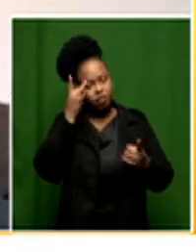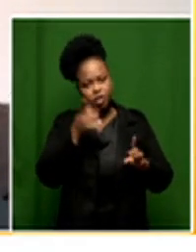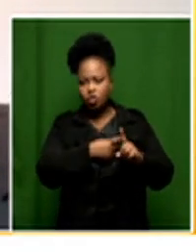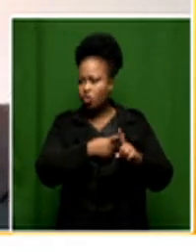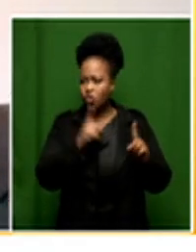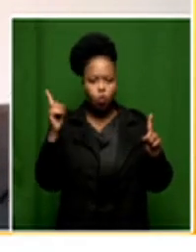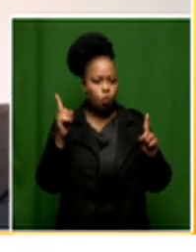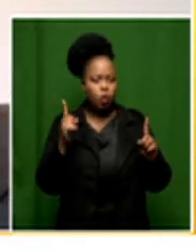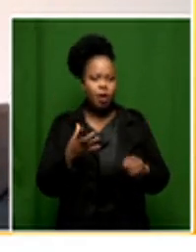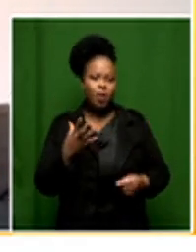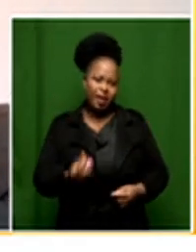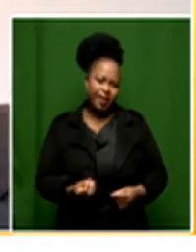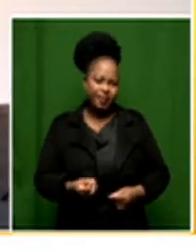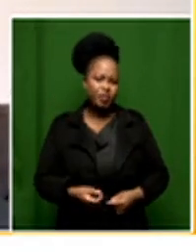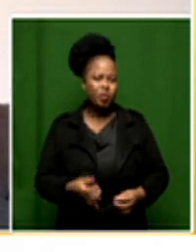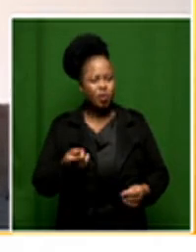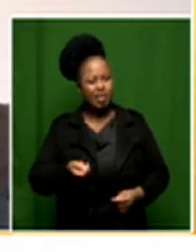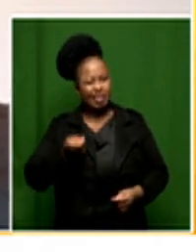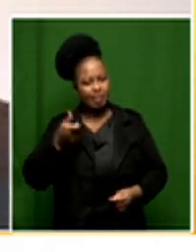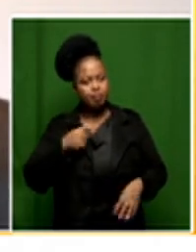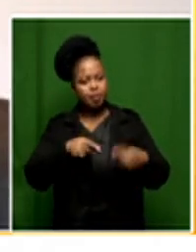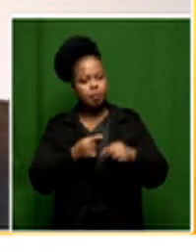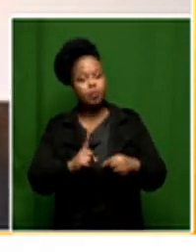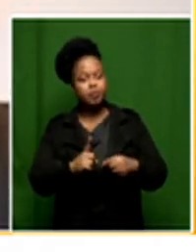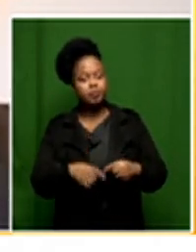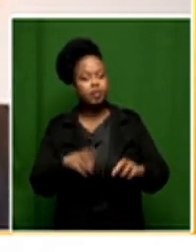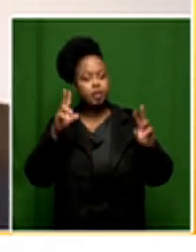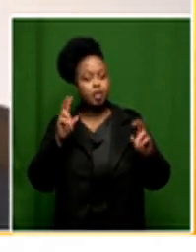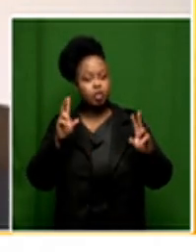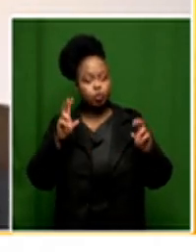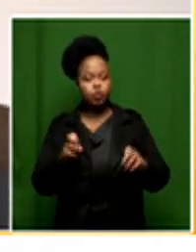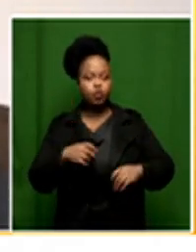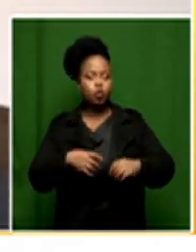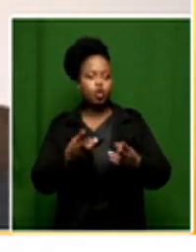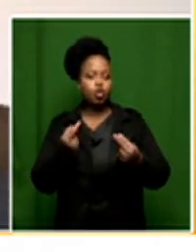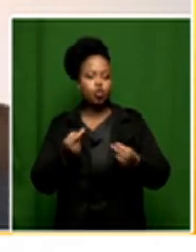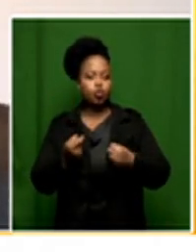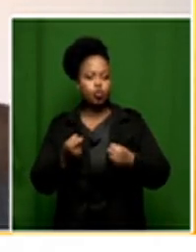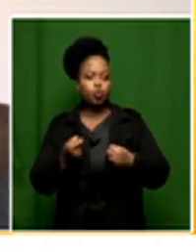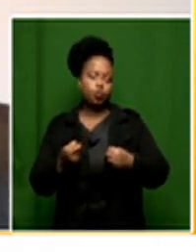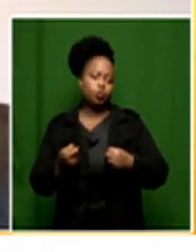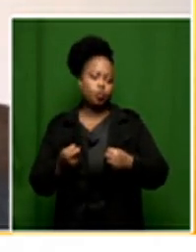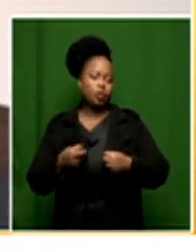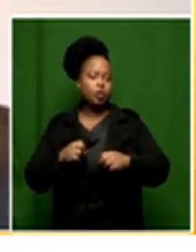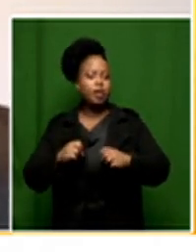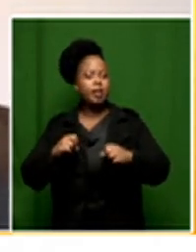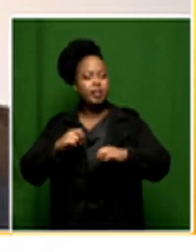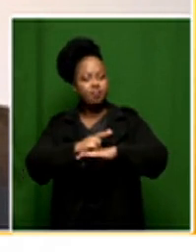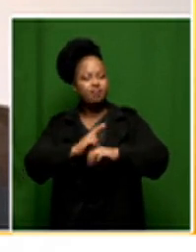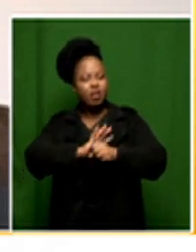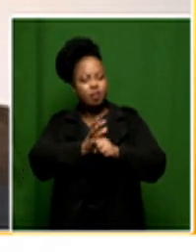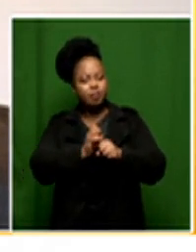being spread as well. So let's talk about the issue of this new variant. You made the point that